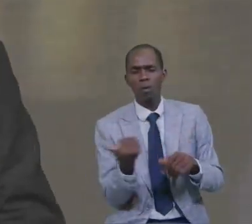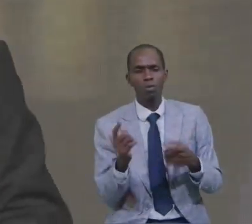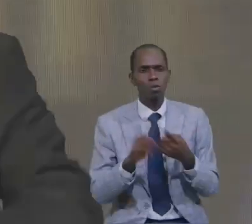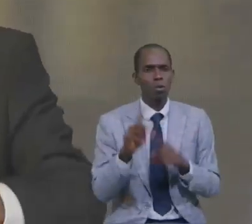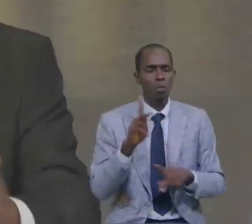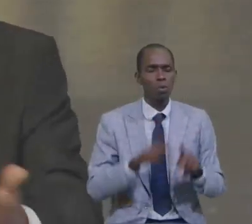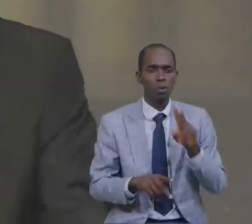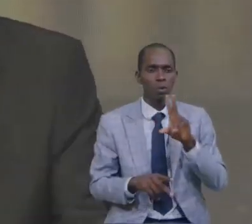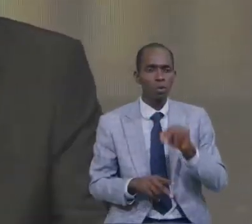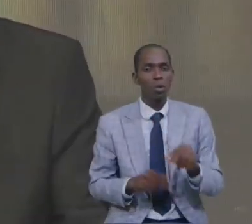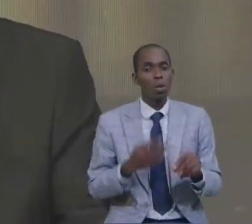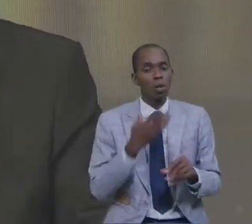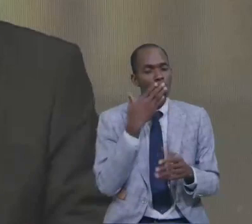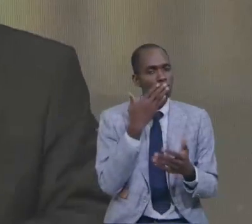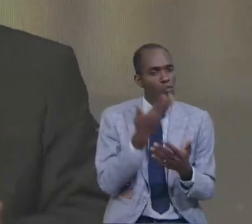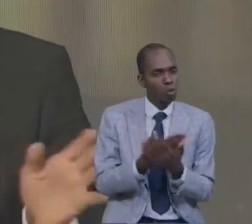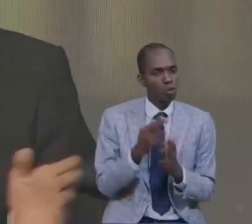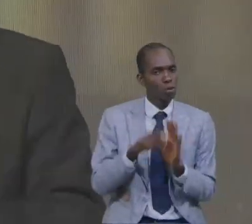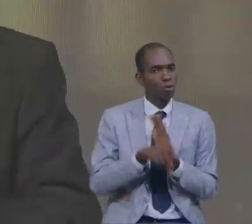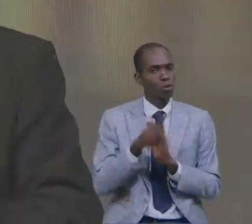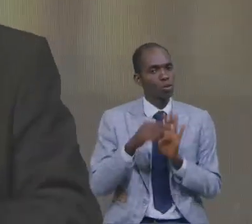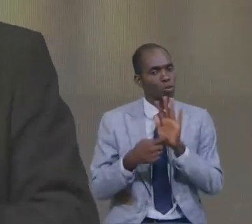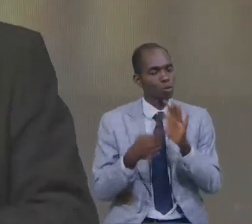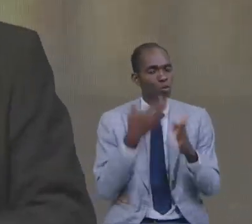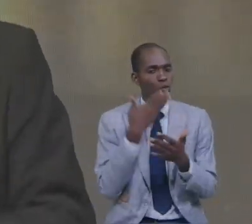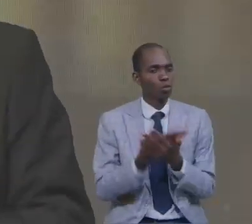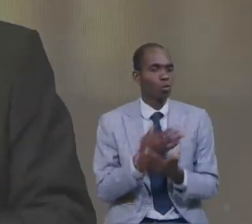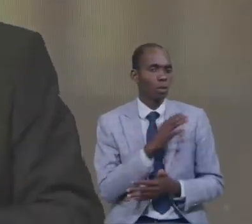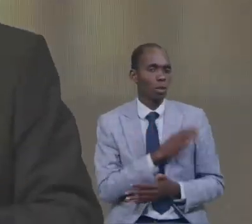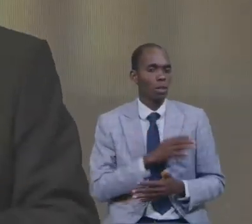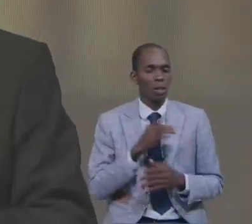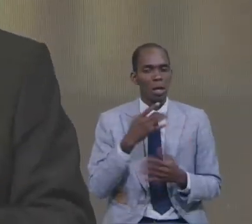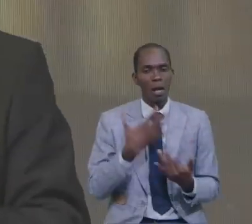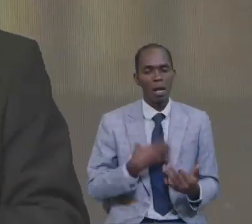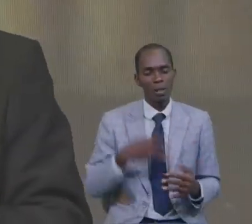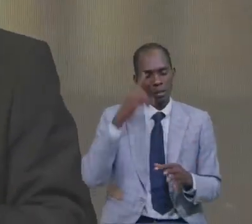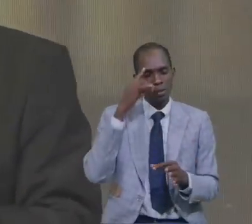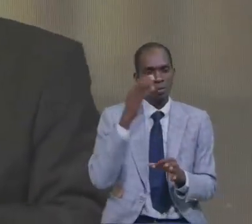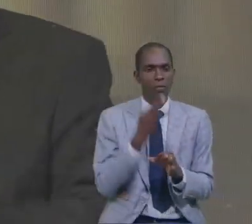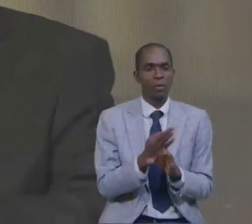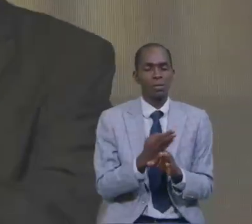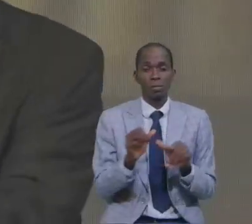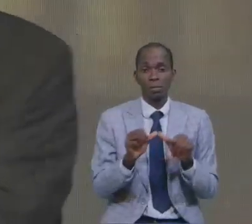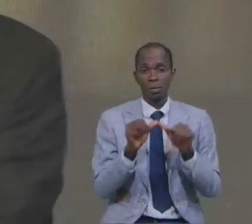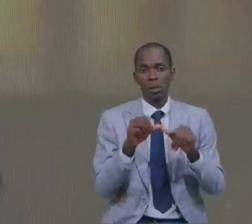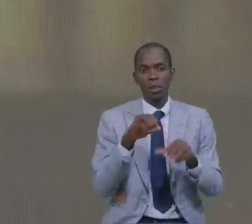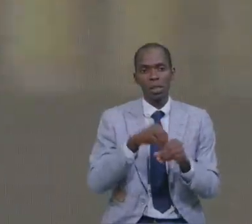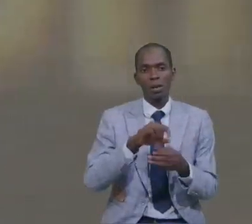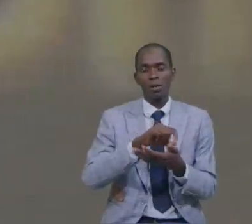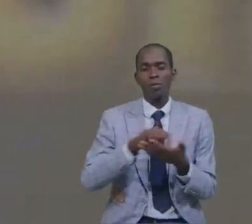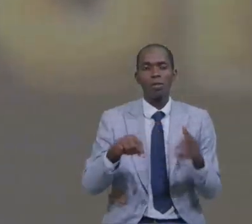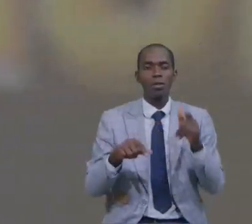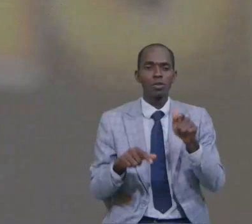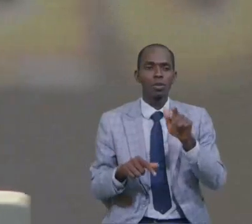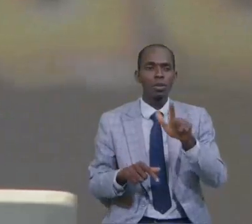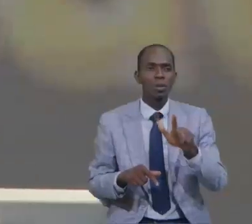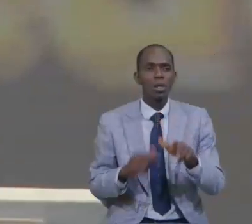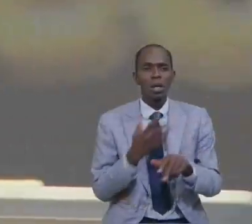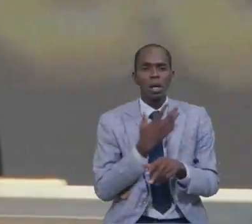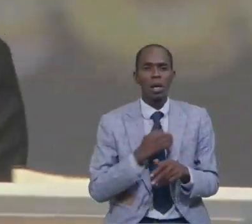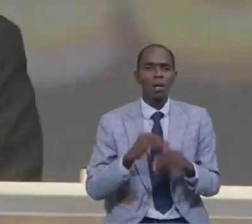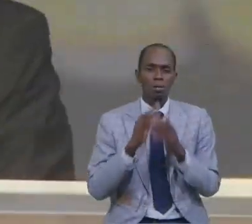meekness and temperance. Against such, there is no law. A, in that